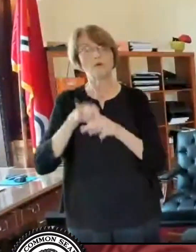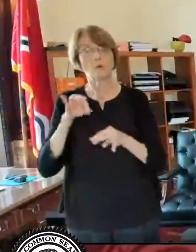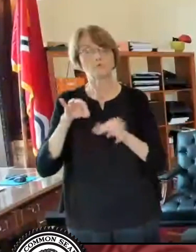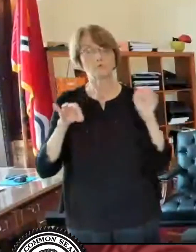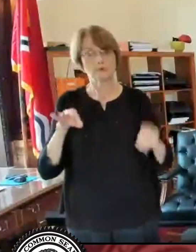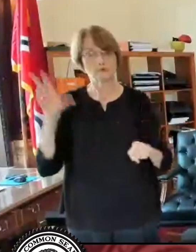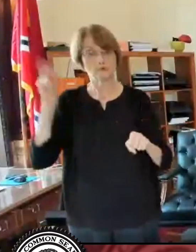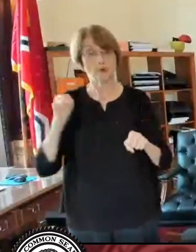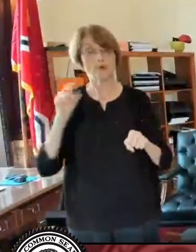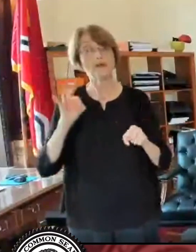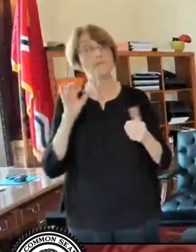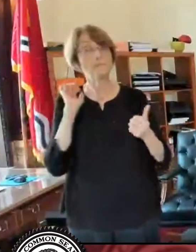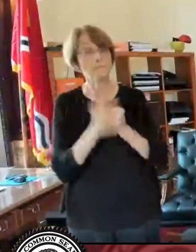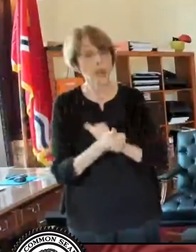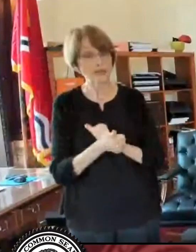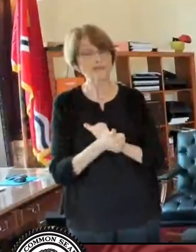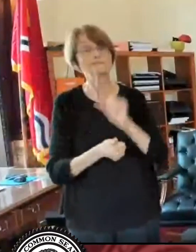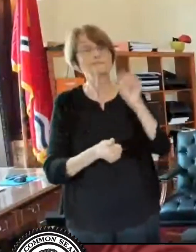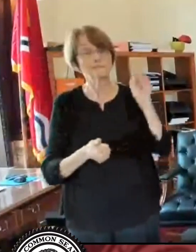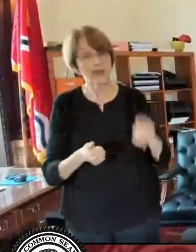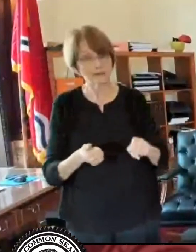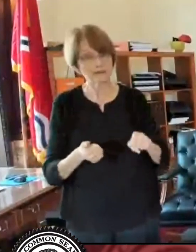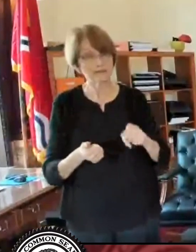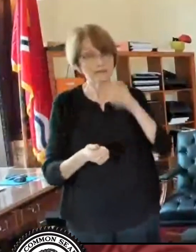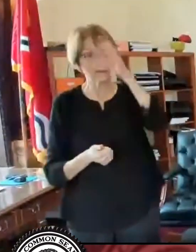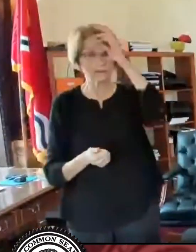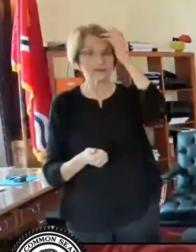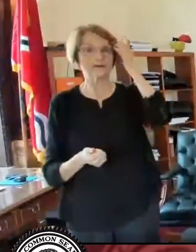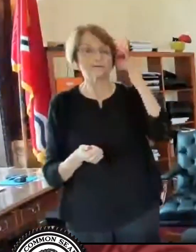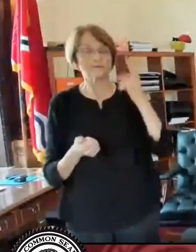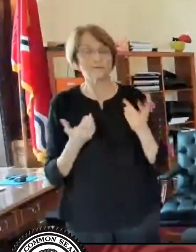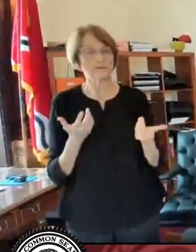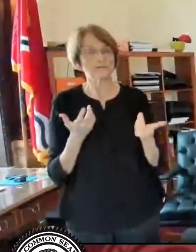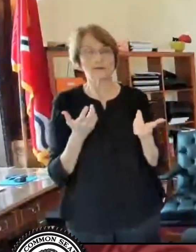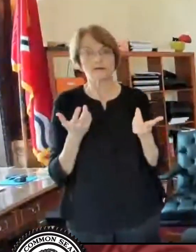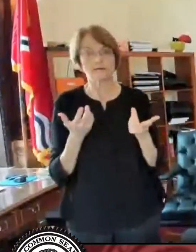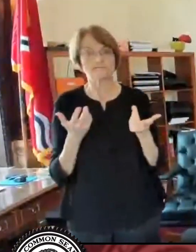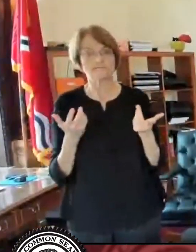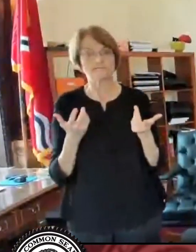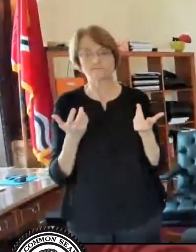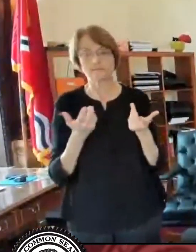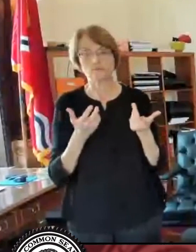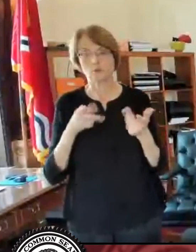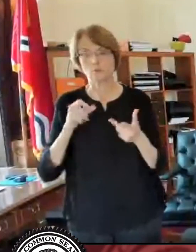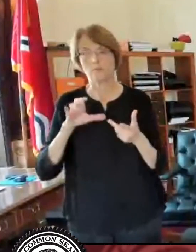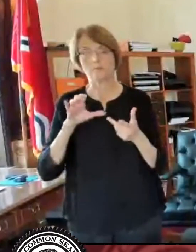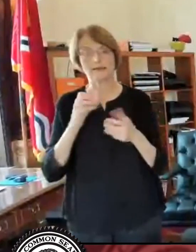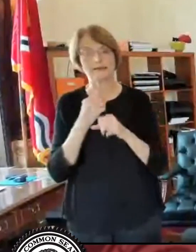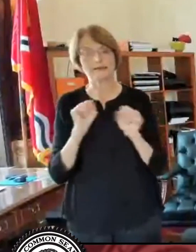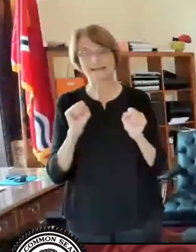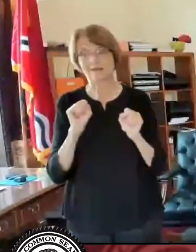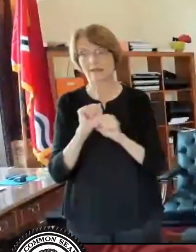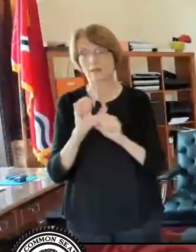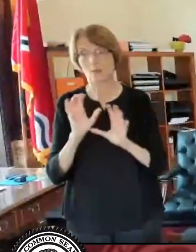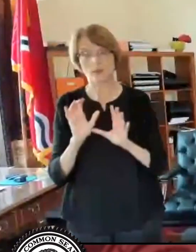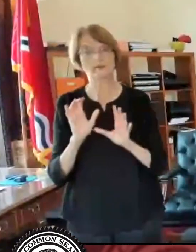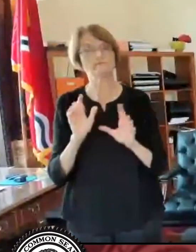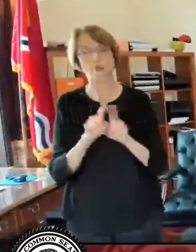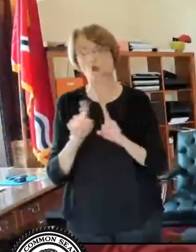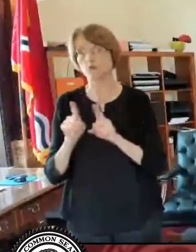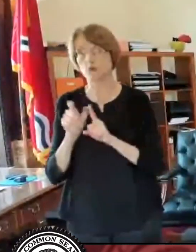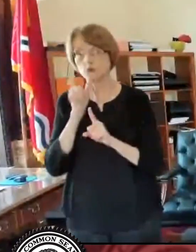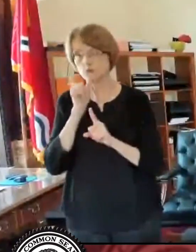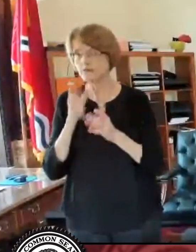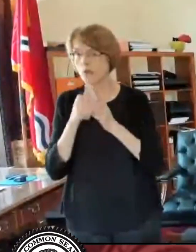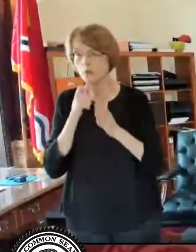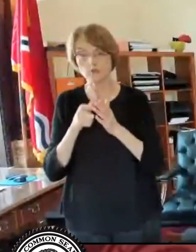If it passes in November, then there would be no sunset for public safety employees either. If